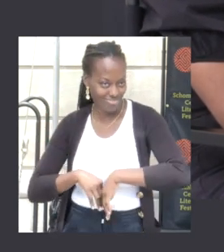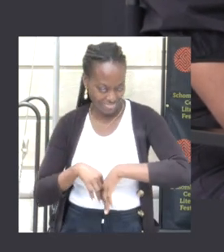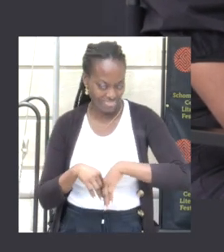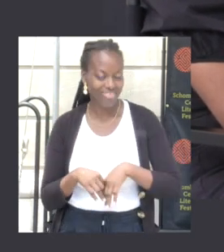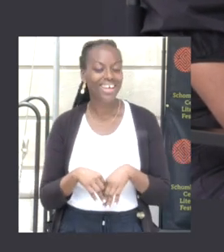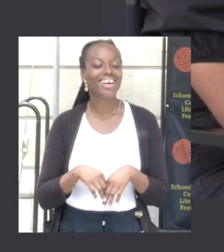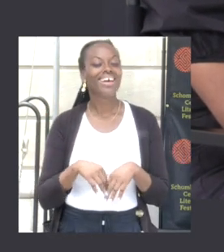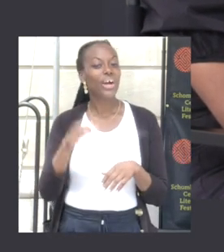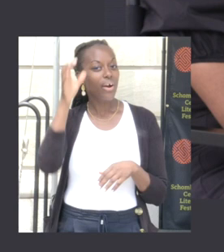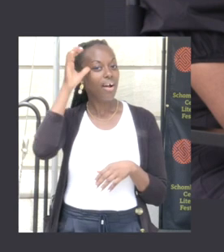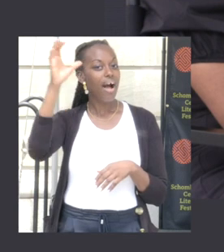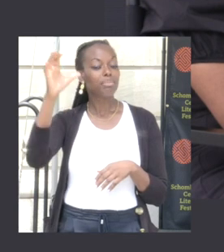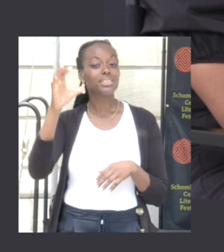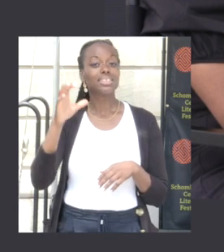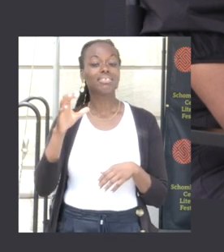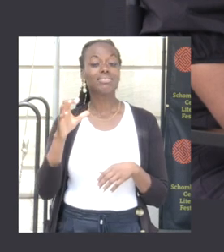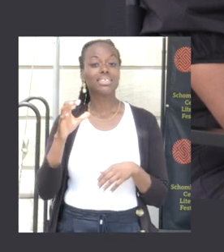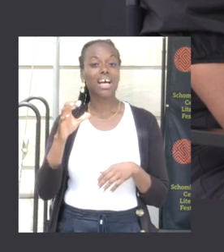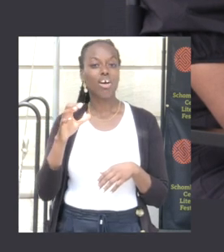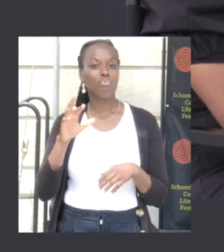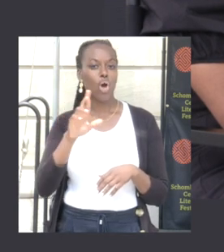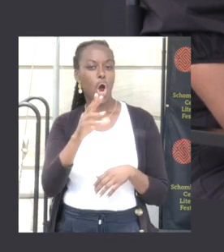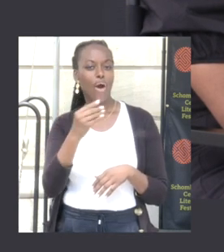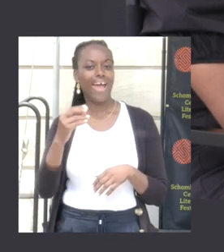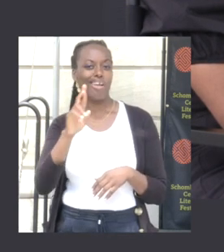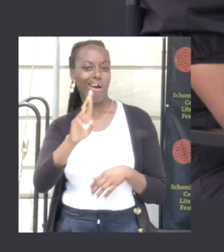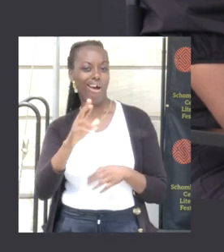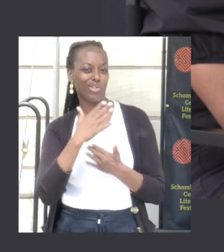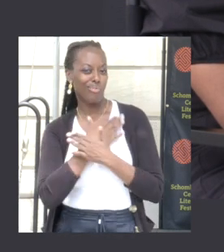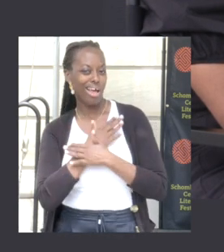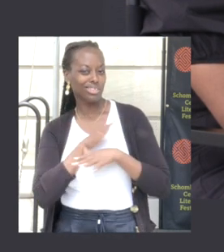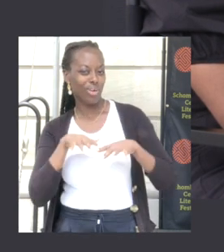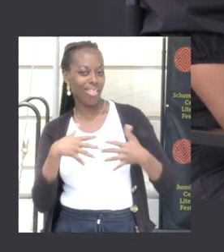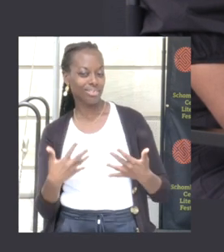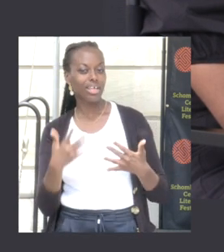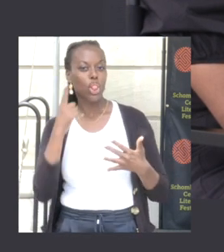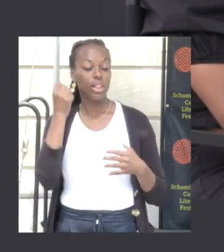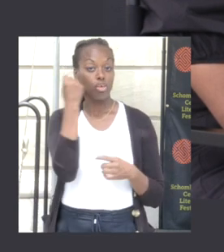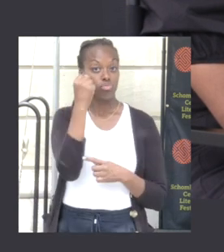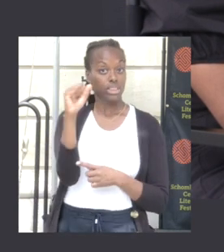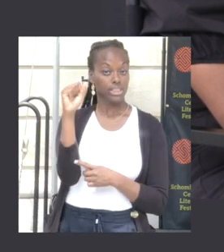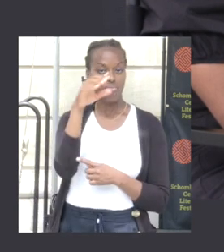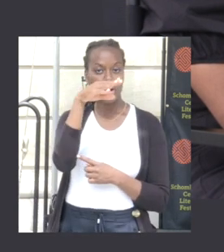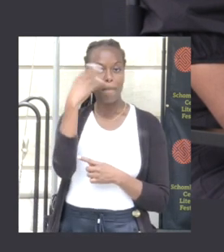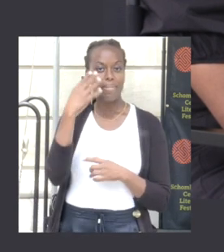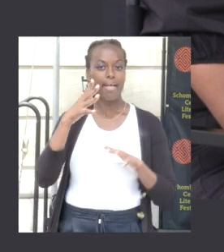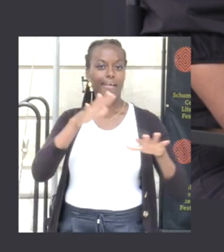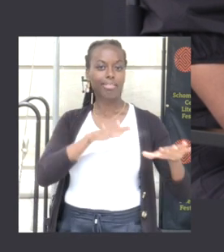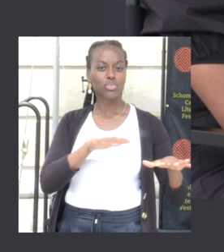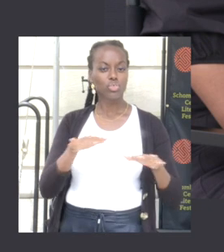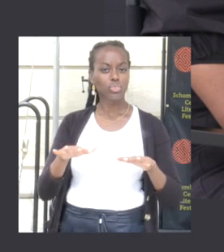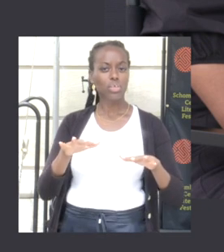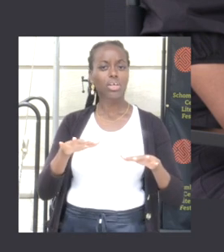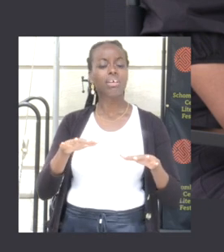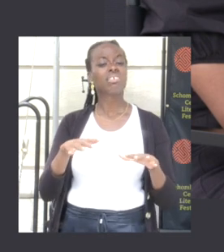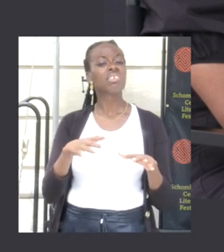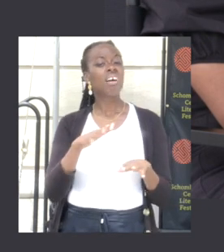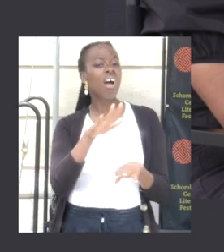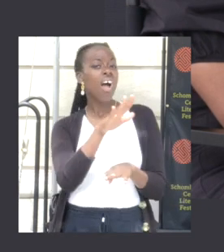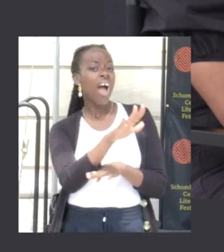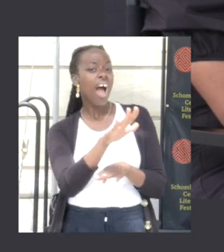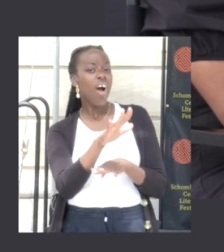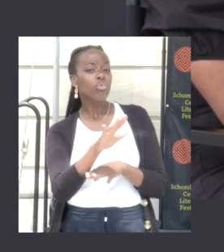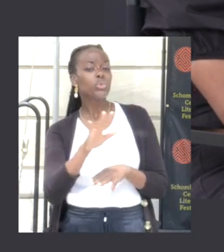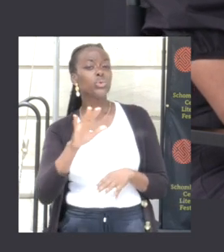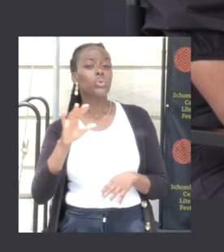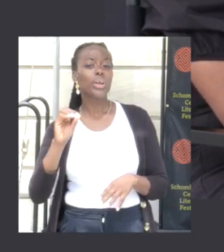Concept of Nap Ministry and R&R as resistance and of black leisure, whether stretching out to chill and sip beautiful drinks in the afternoon at Oakland's Red Bay